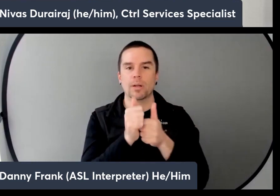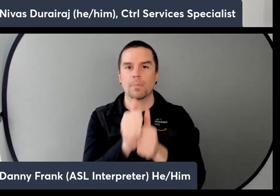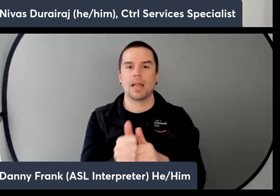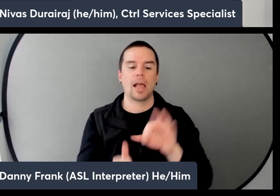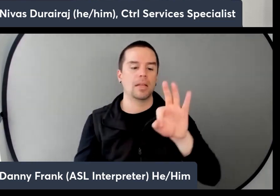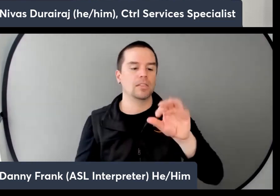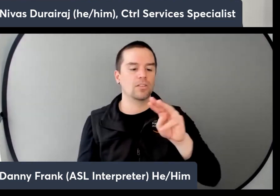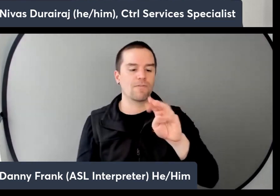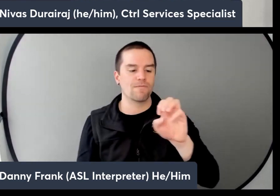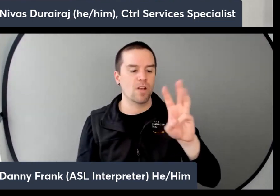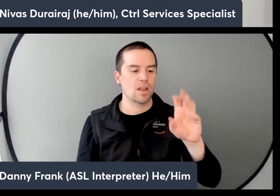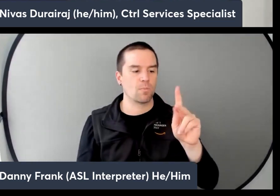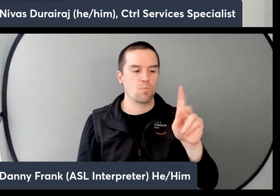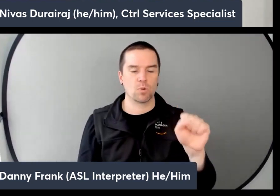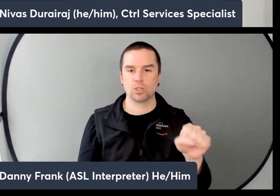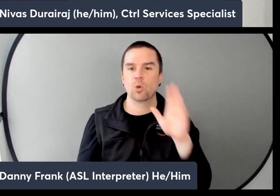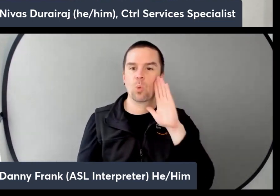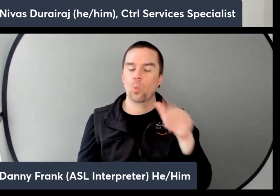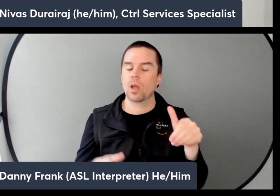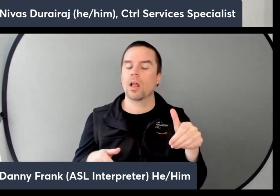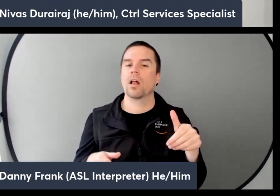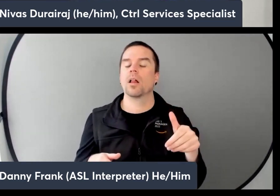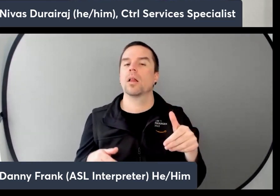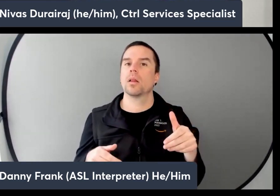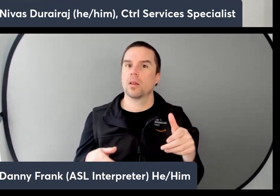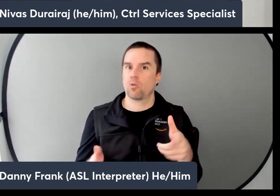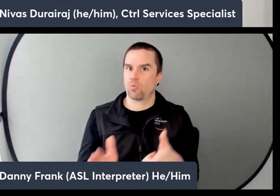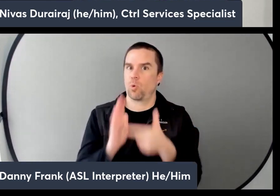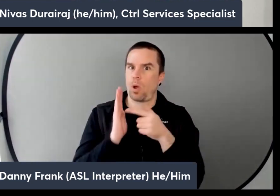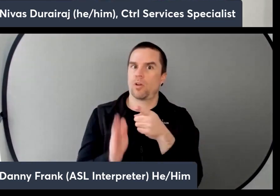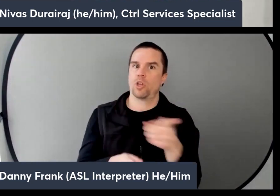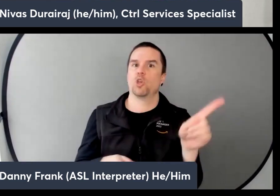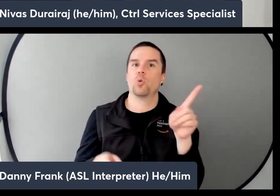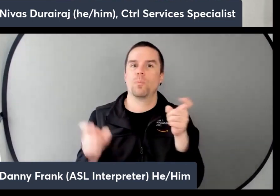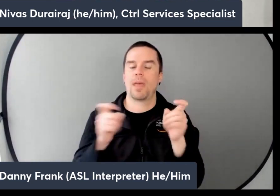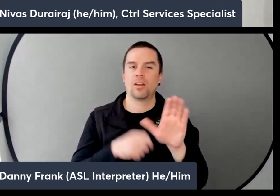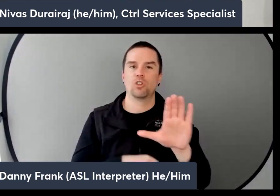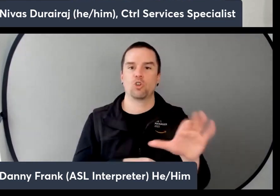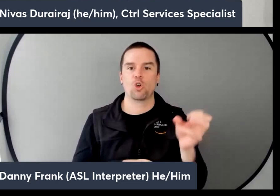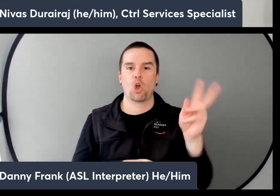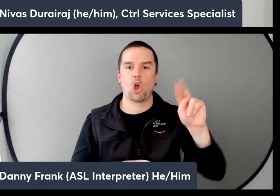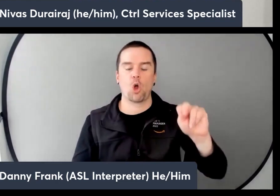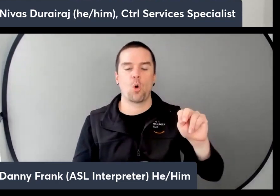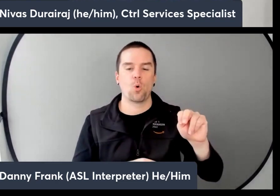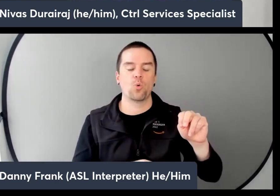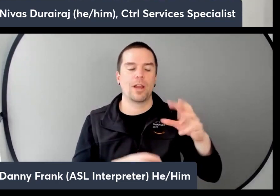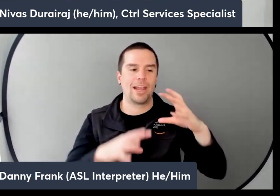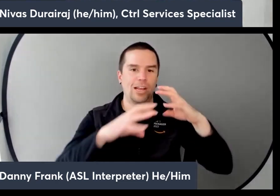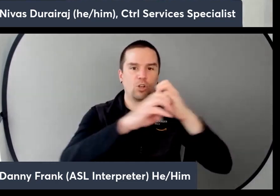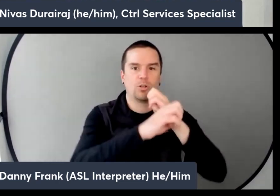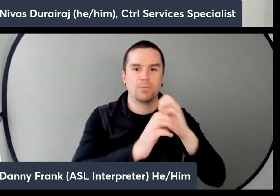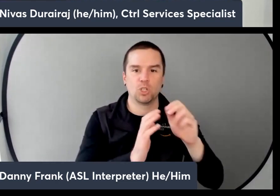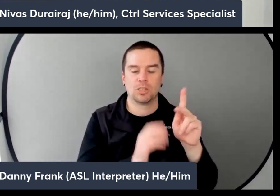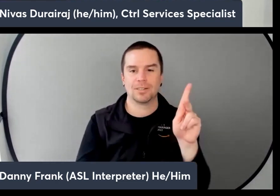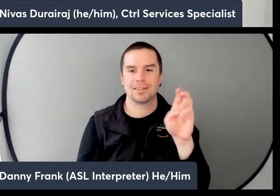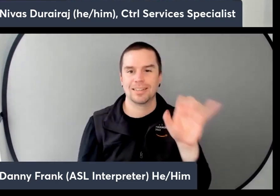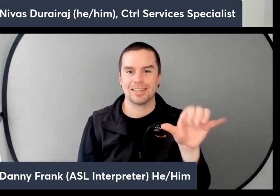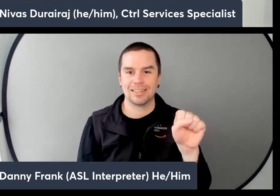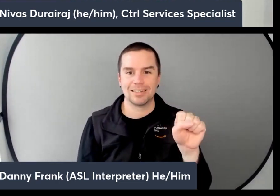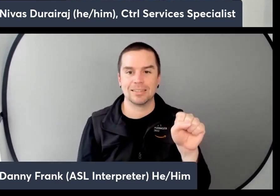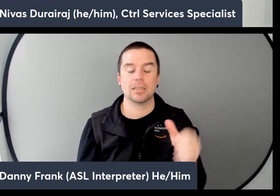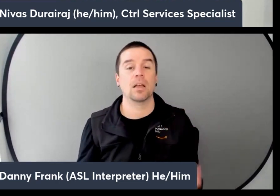kind of manage your own encryption keys. Yep. PCI, absolutely. So now